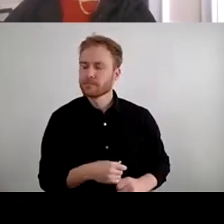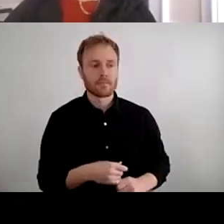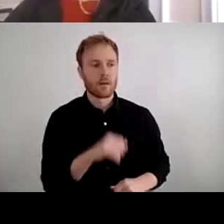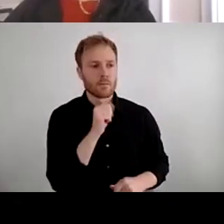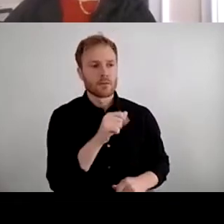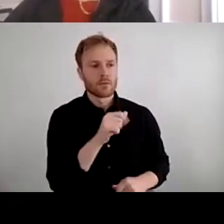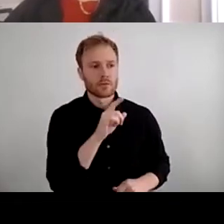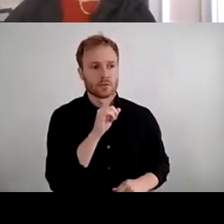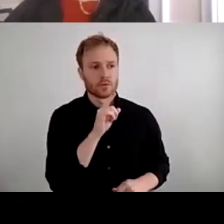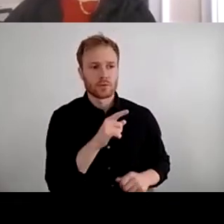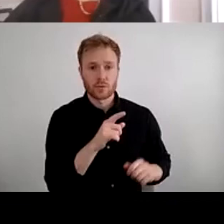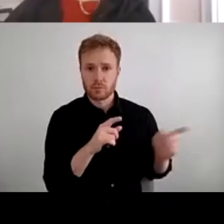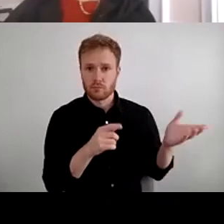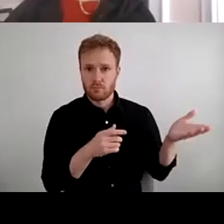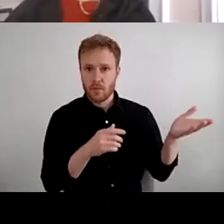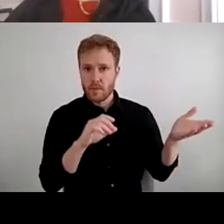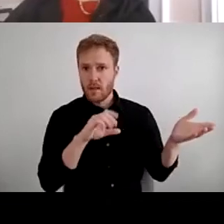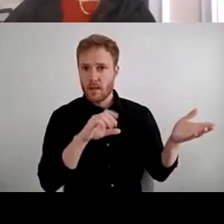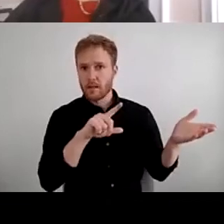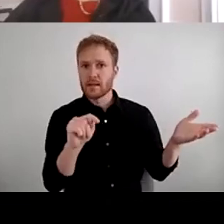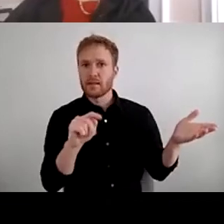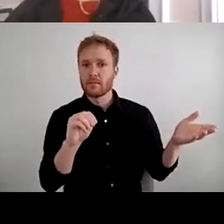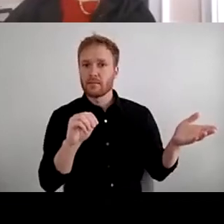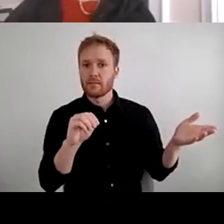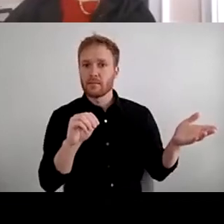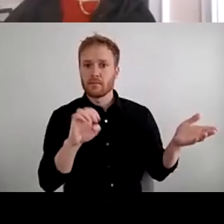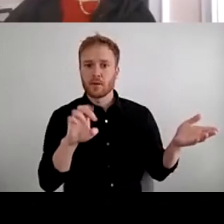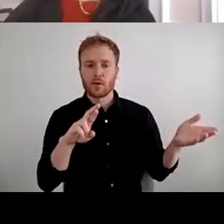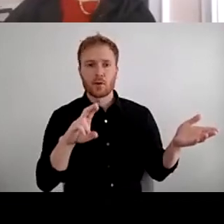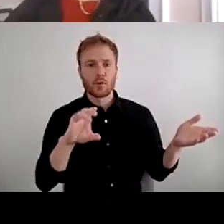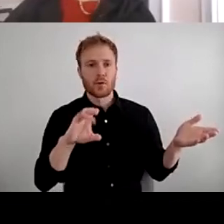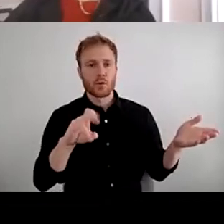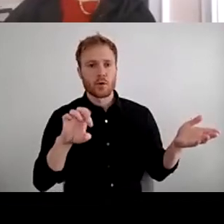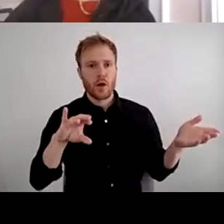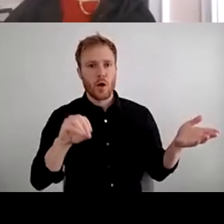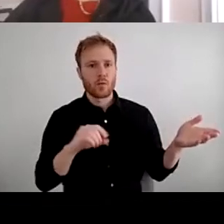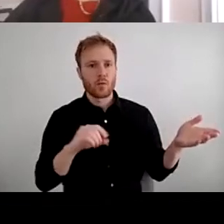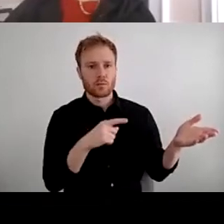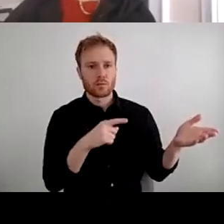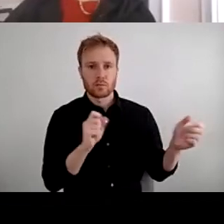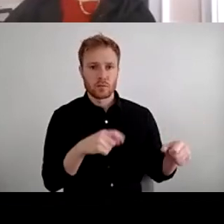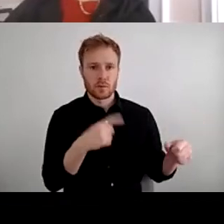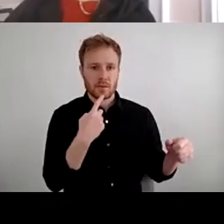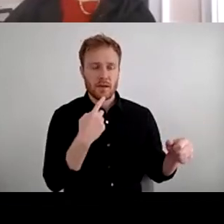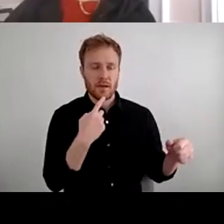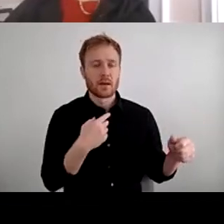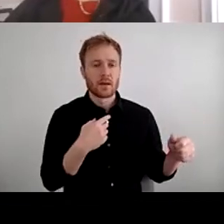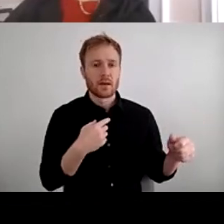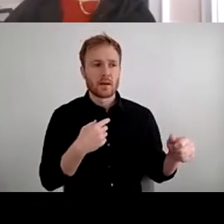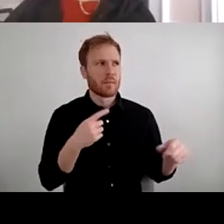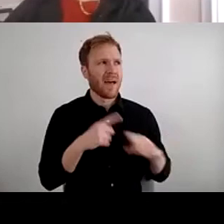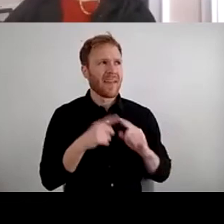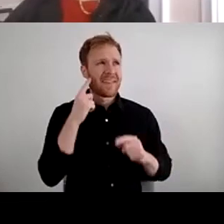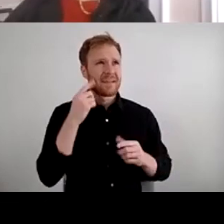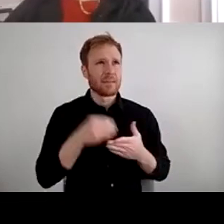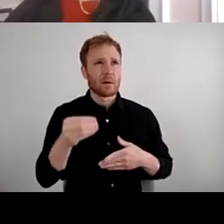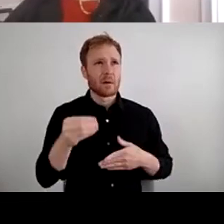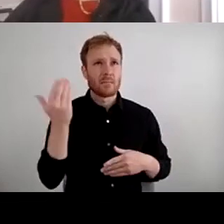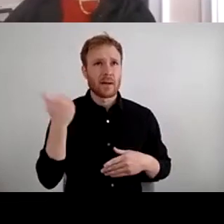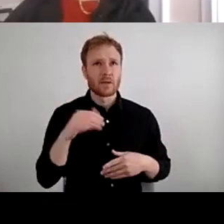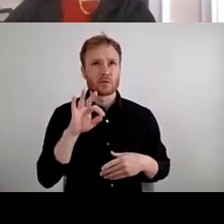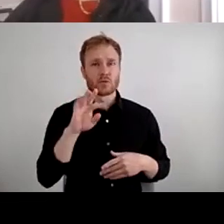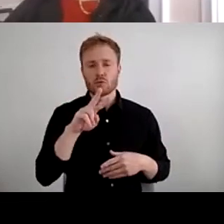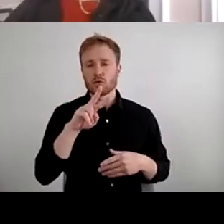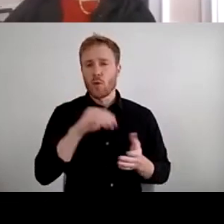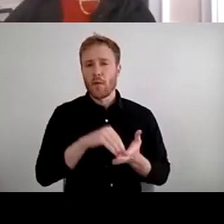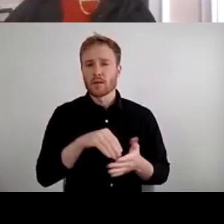could you know, speak to the other one, but I think I seem to remember that we got that back in like 2009 around G20 to print a lot of